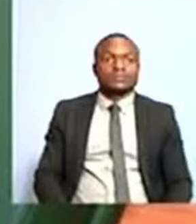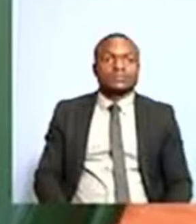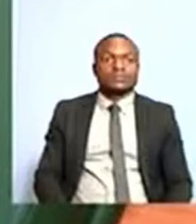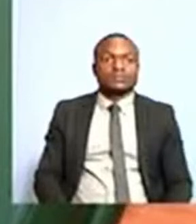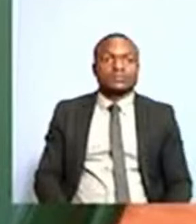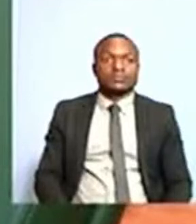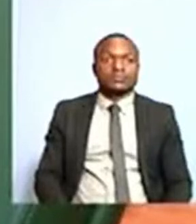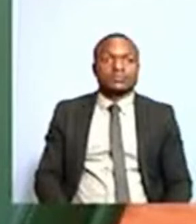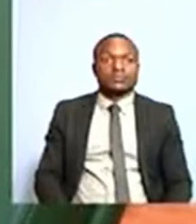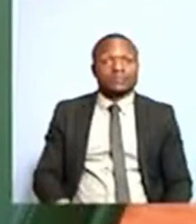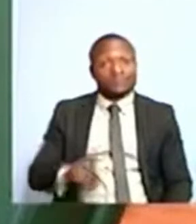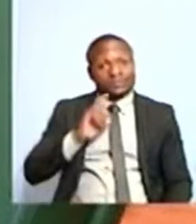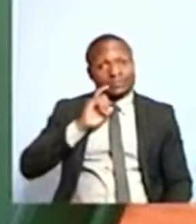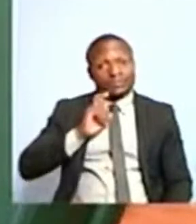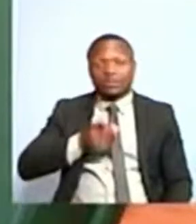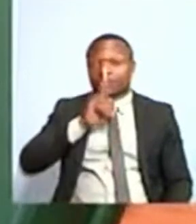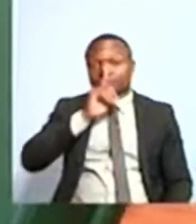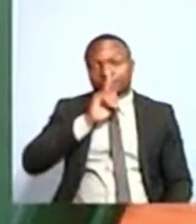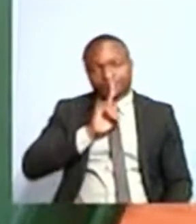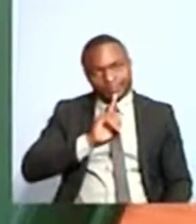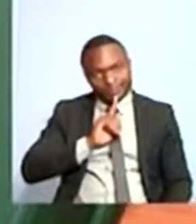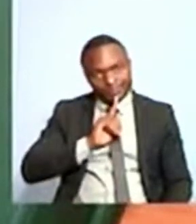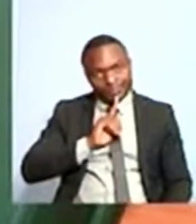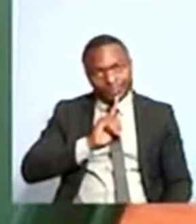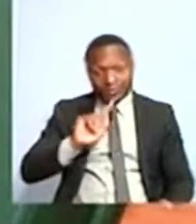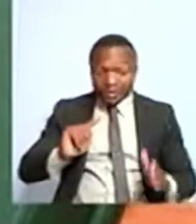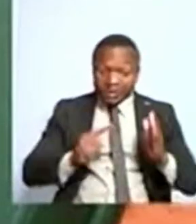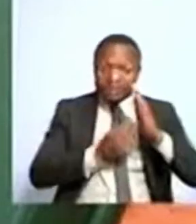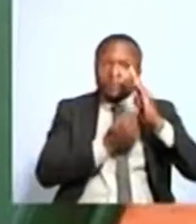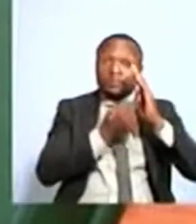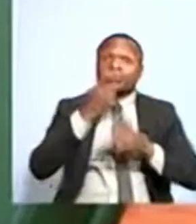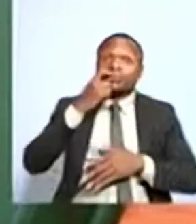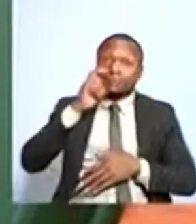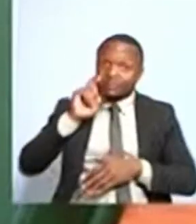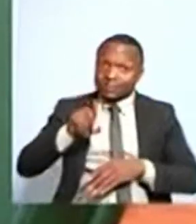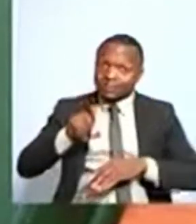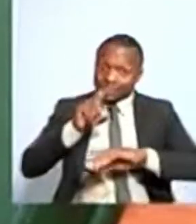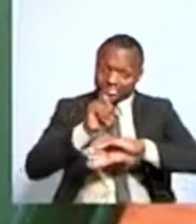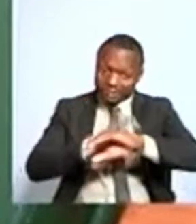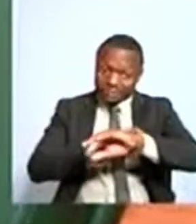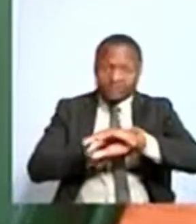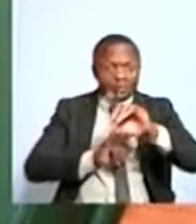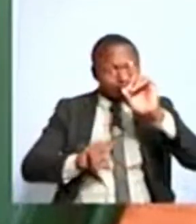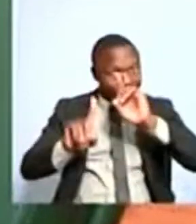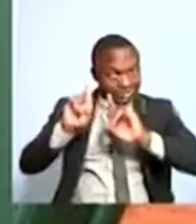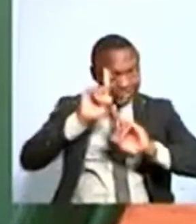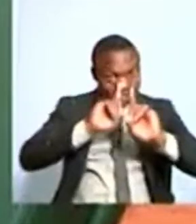The House, let's be quite orderly. Point of orders during debate